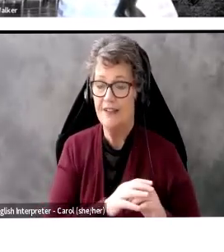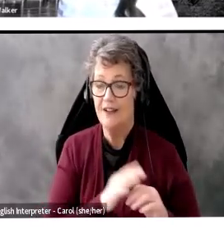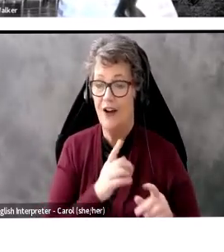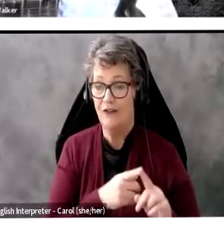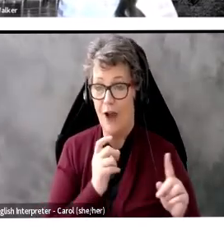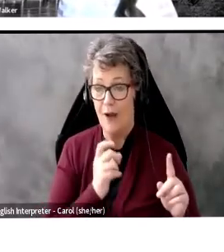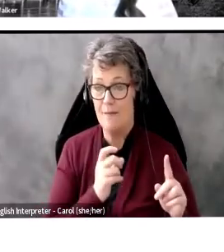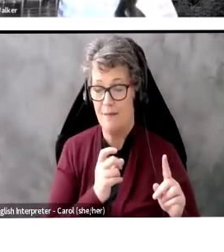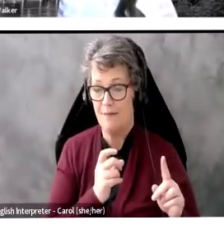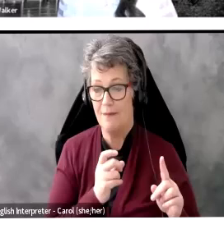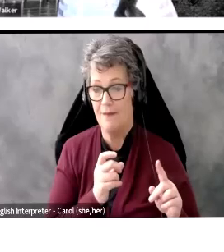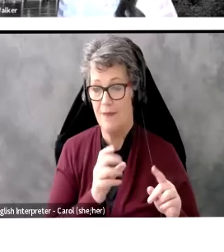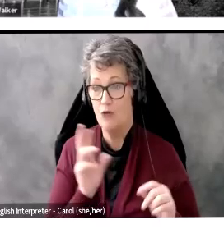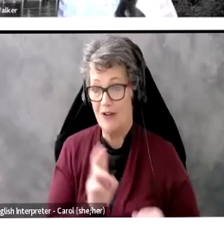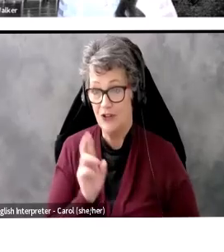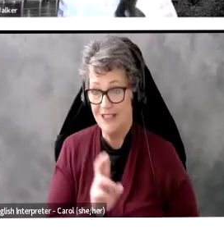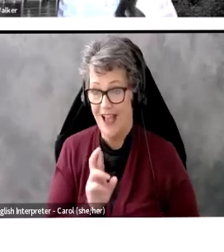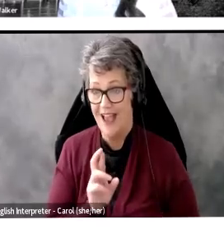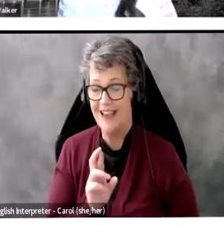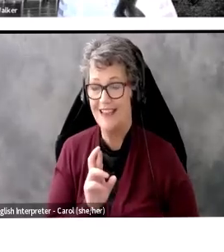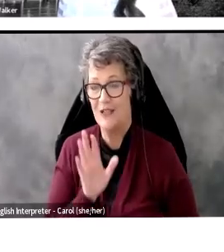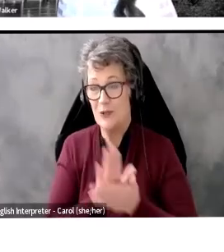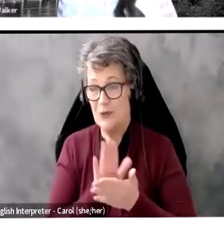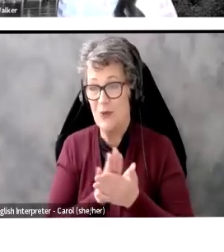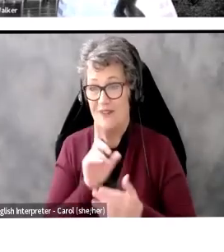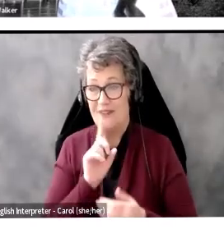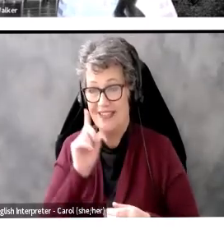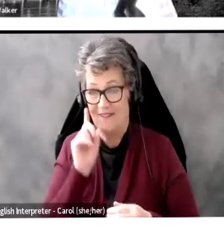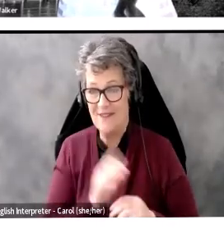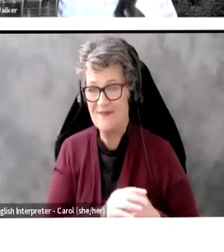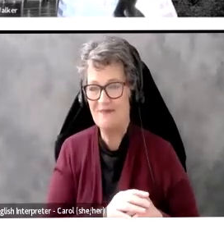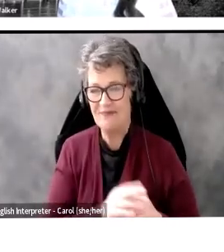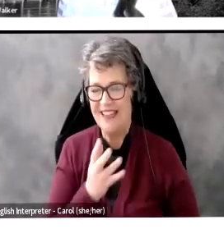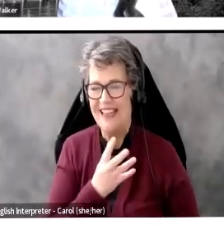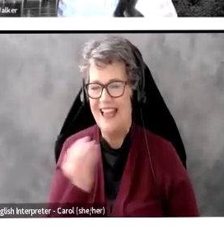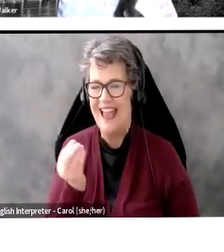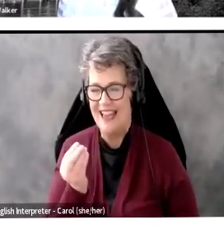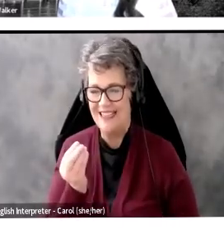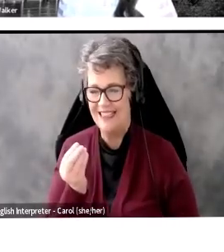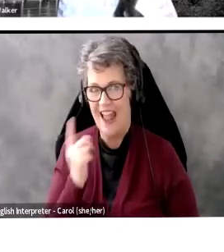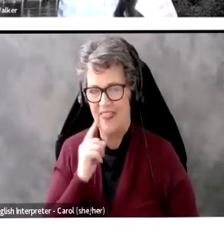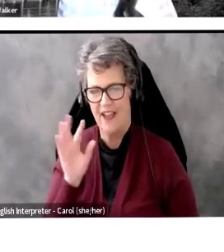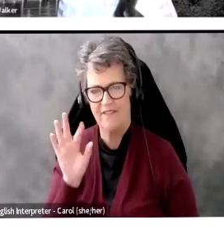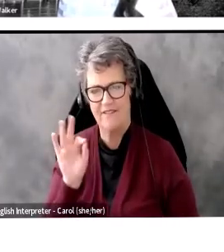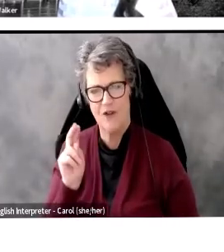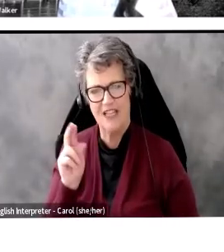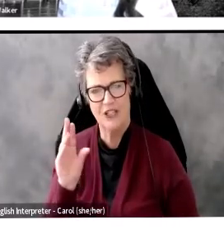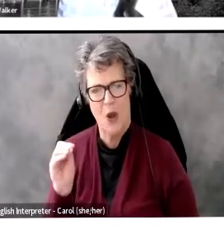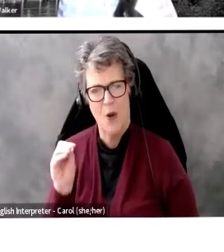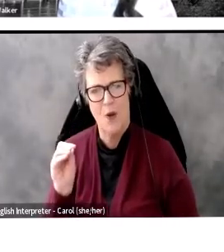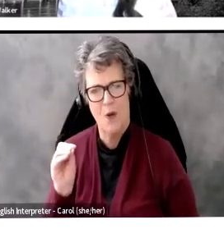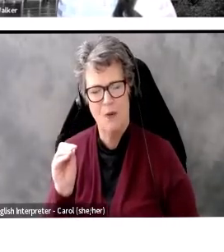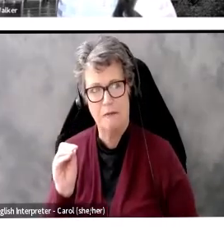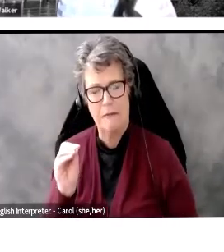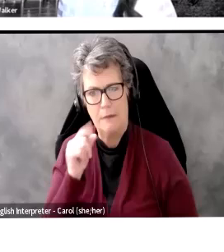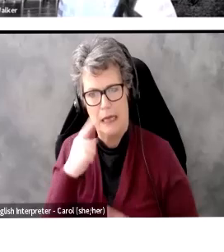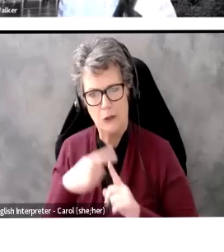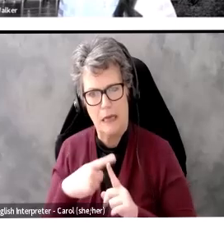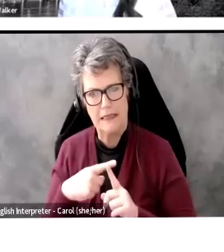from Riverside School of the Deaf, and I think Fresno is the other one. I'm not too